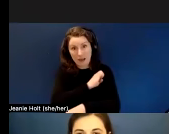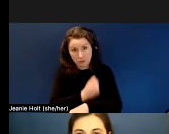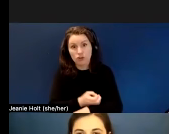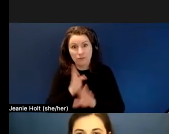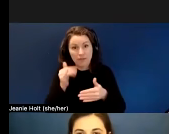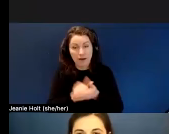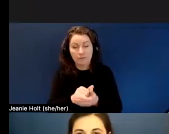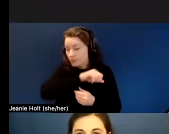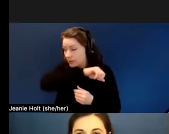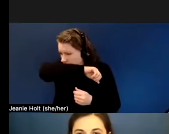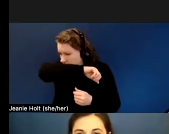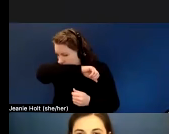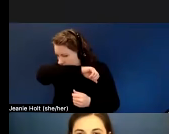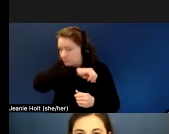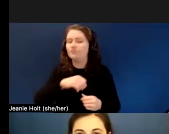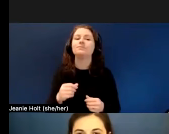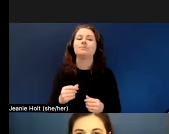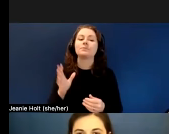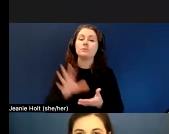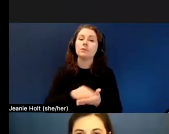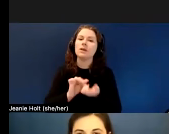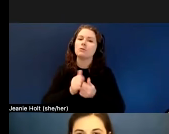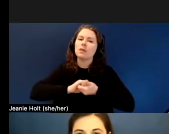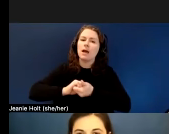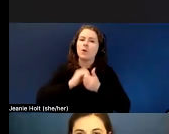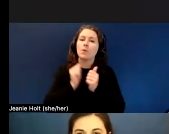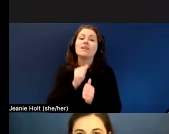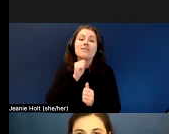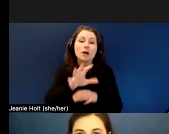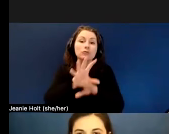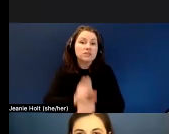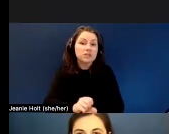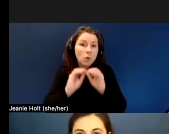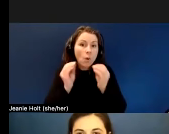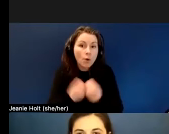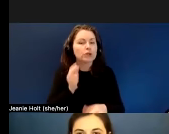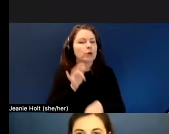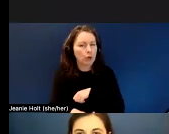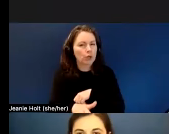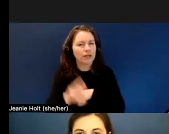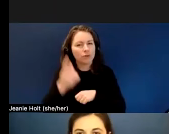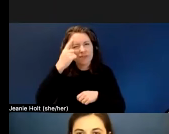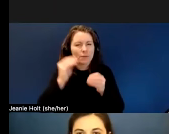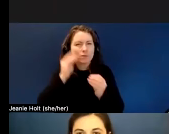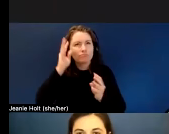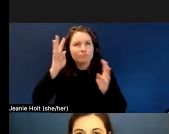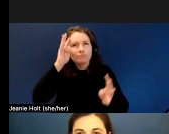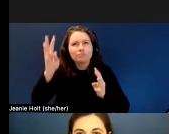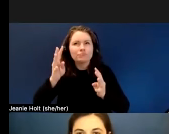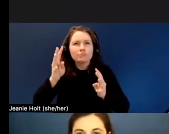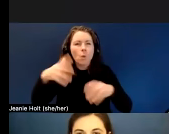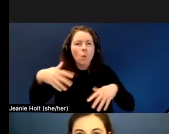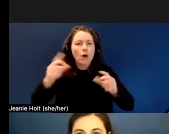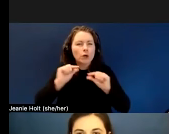this. We learned to collaborate with those non-traditional organizations early, to think creatively about groups that might have a